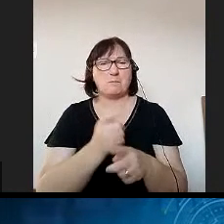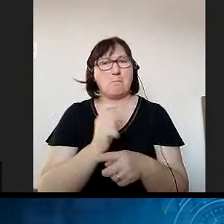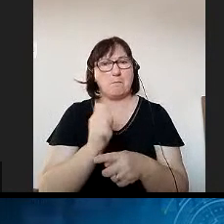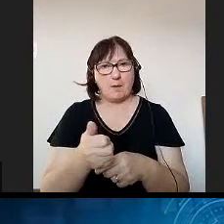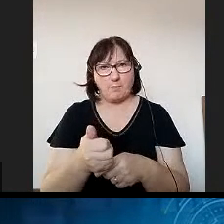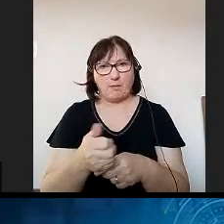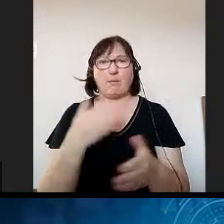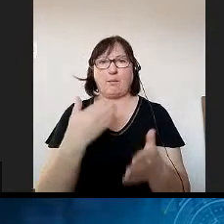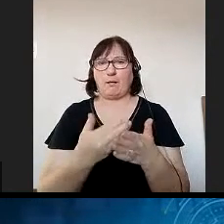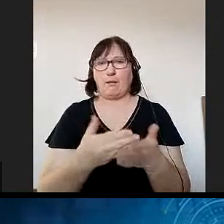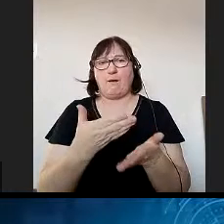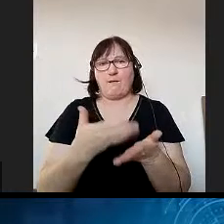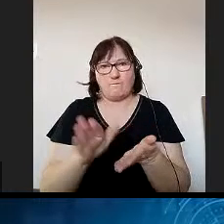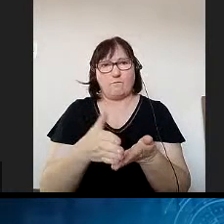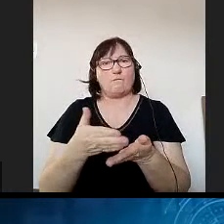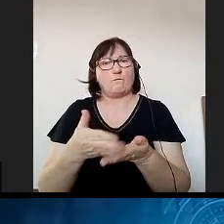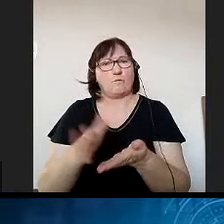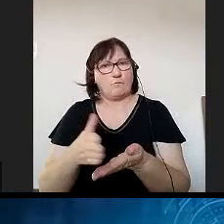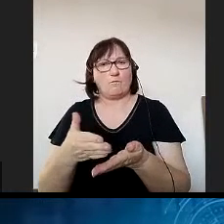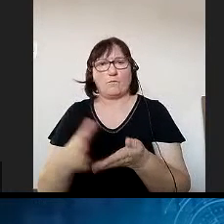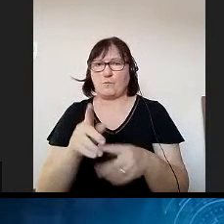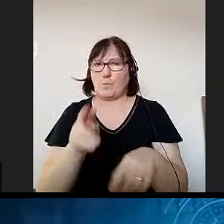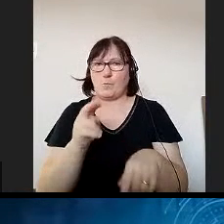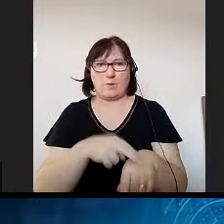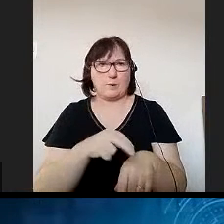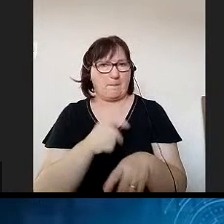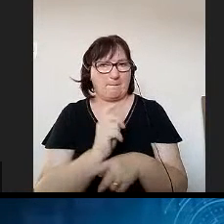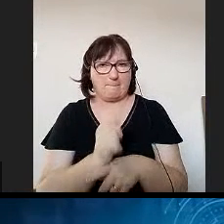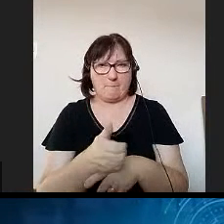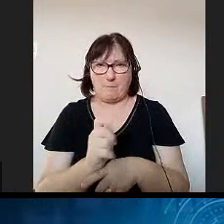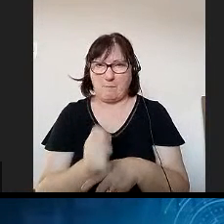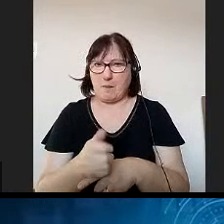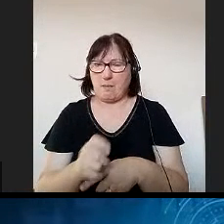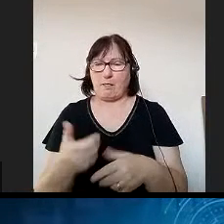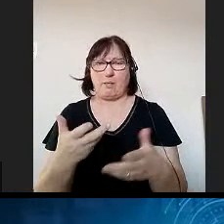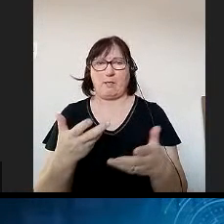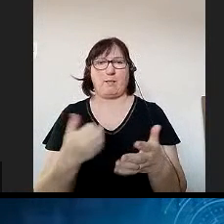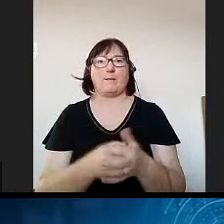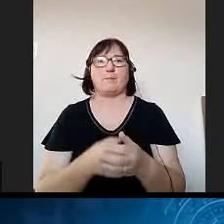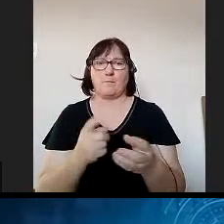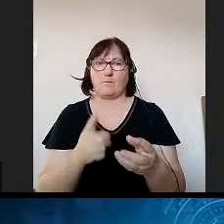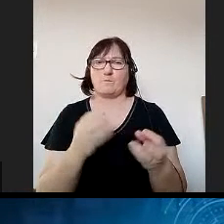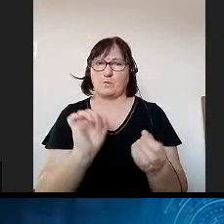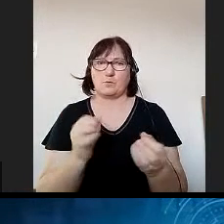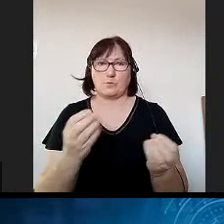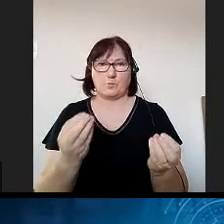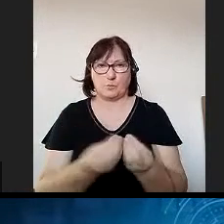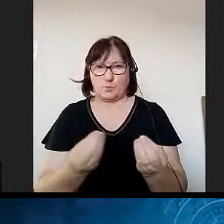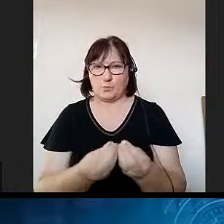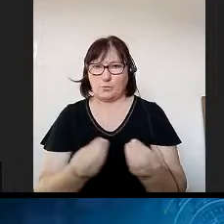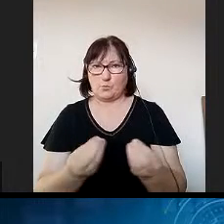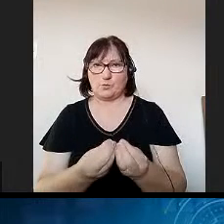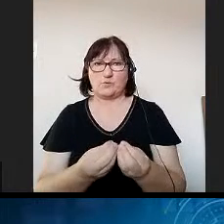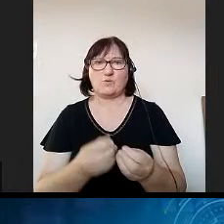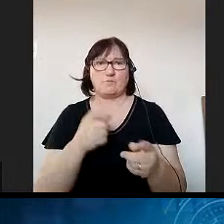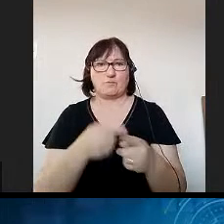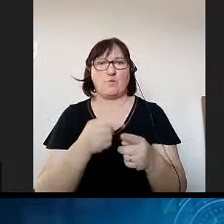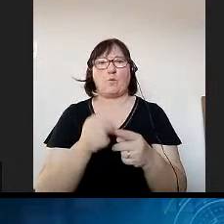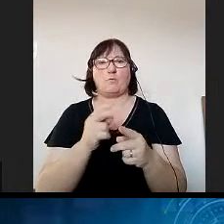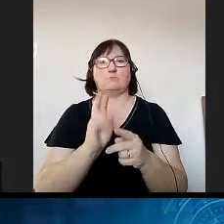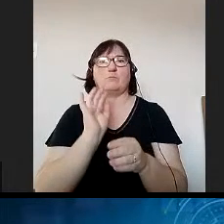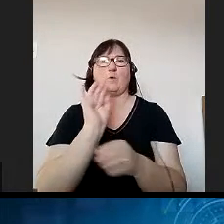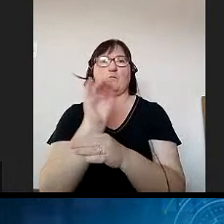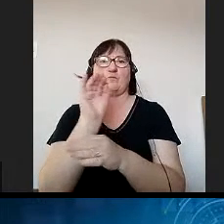processing, finishing, equipping, or packing of goods, which is exclusively for export. So this will